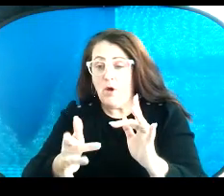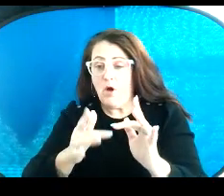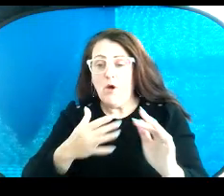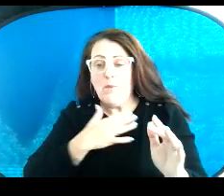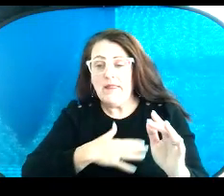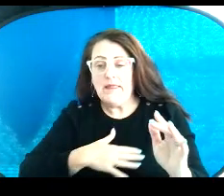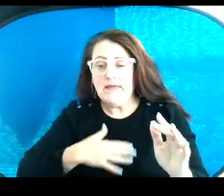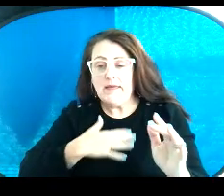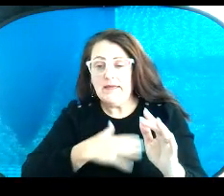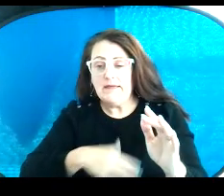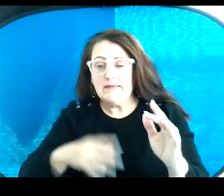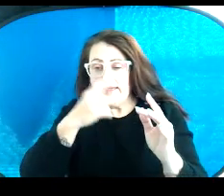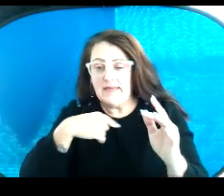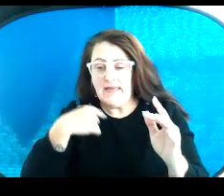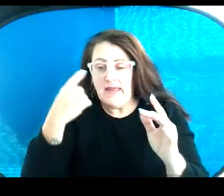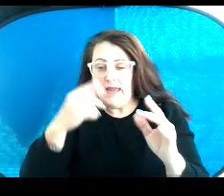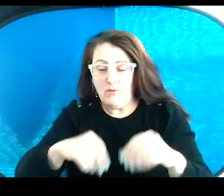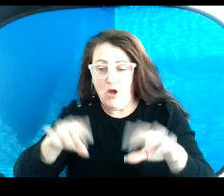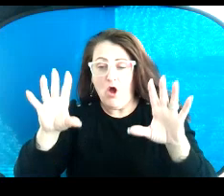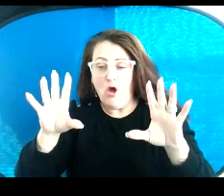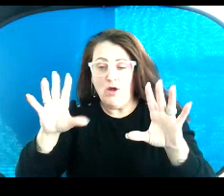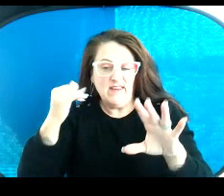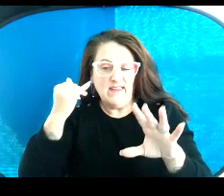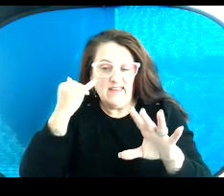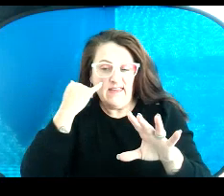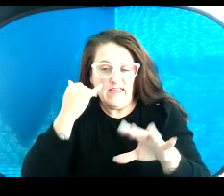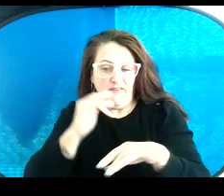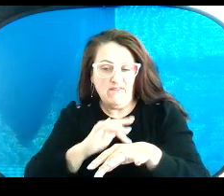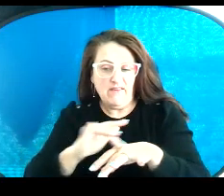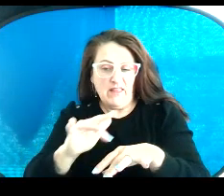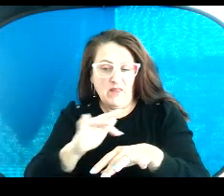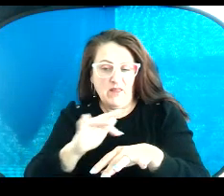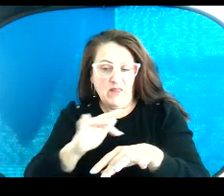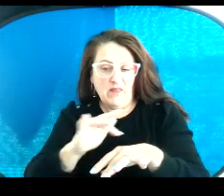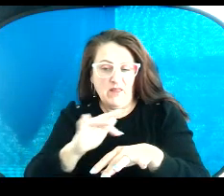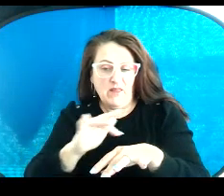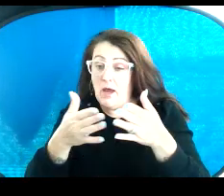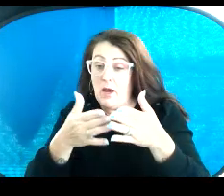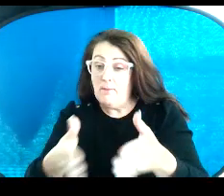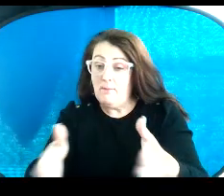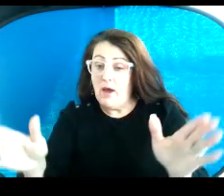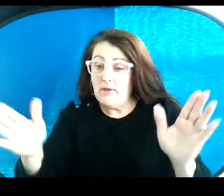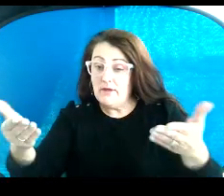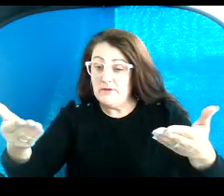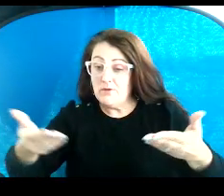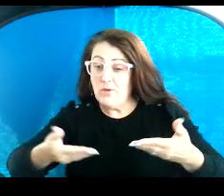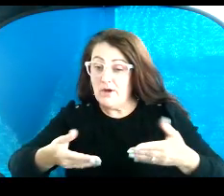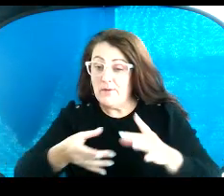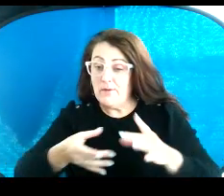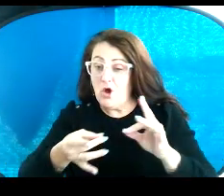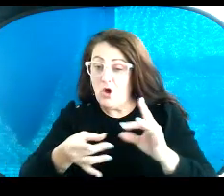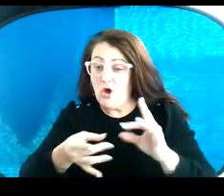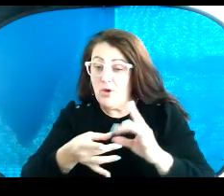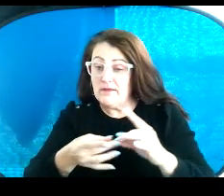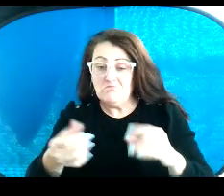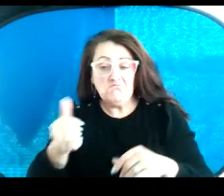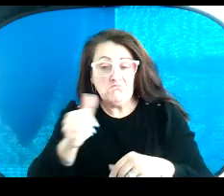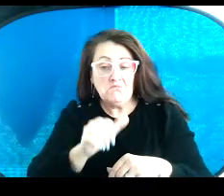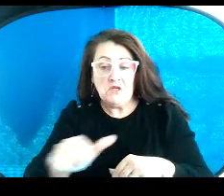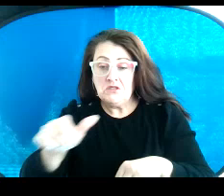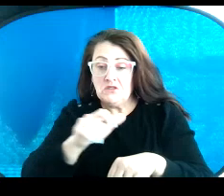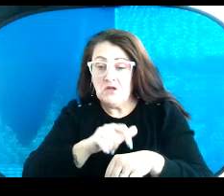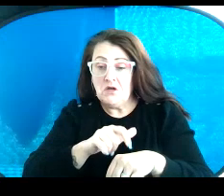during your presentation if you have one. Members of the public, we welcome comments from the public as a part of each item at this meeting. For those